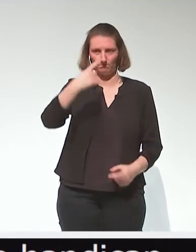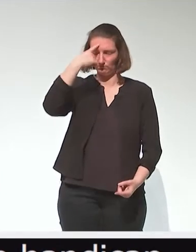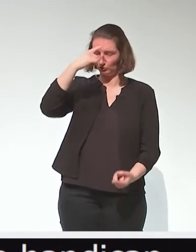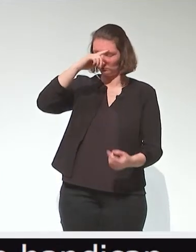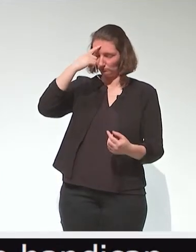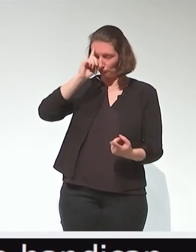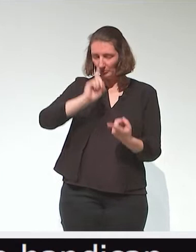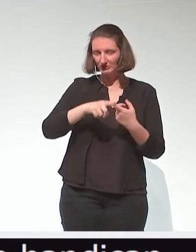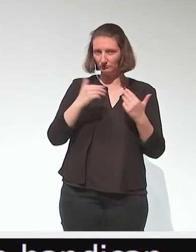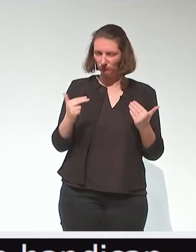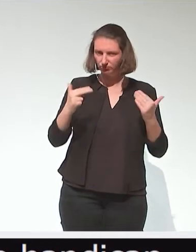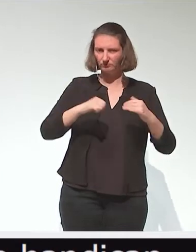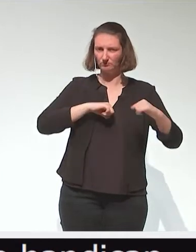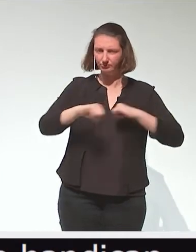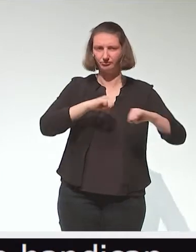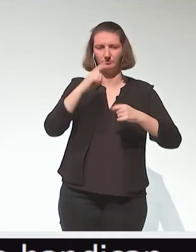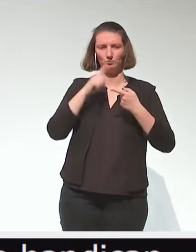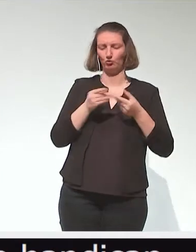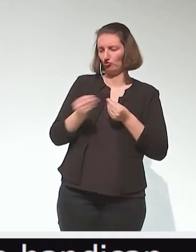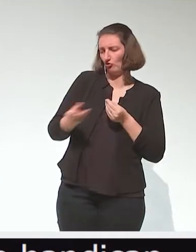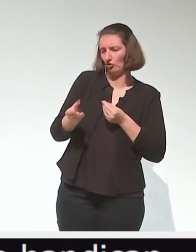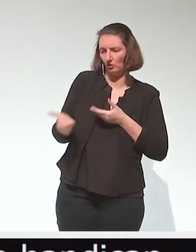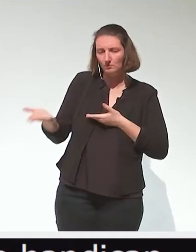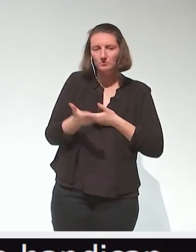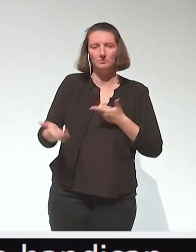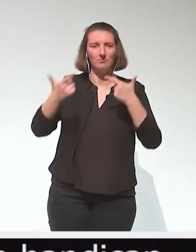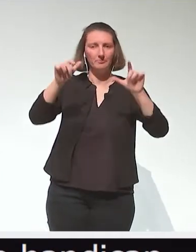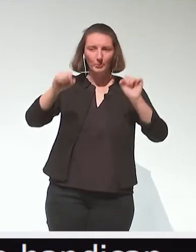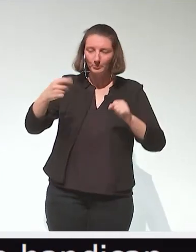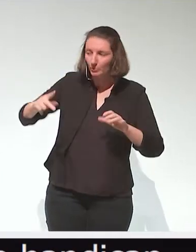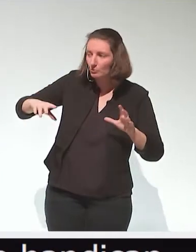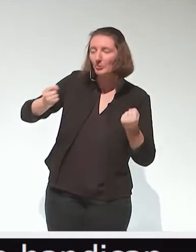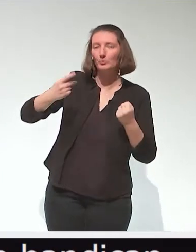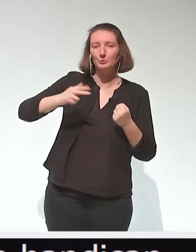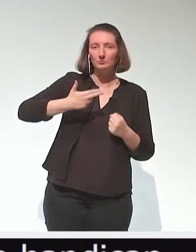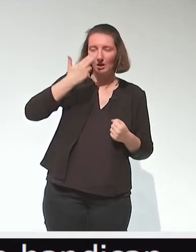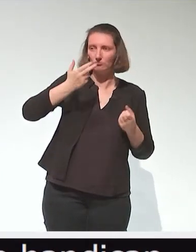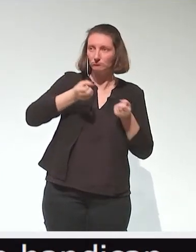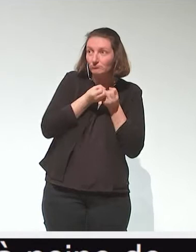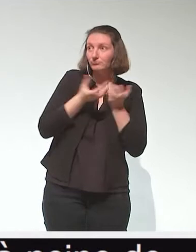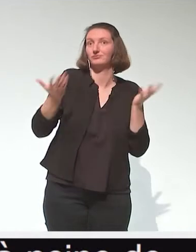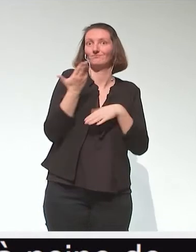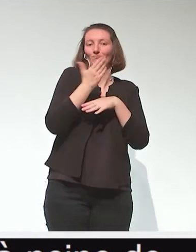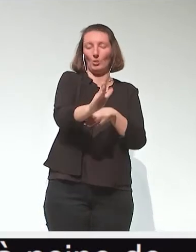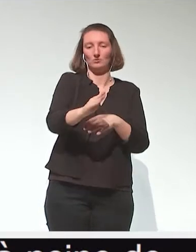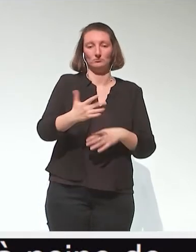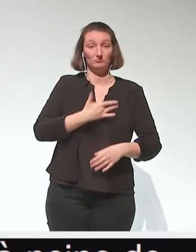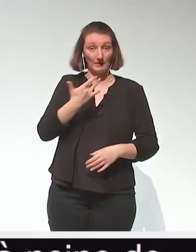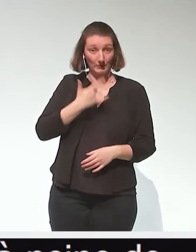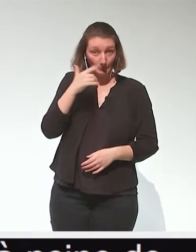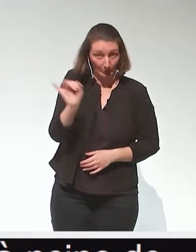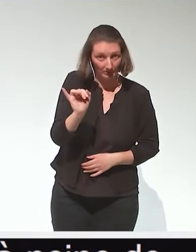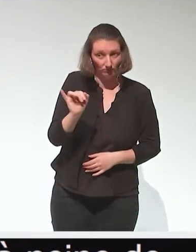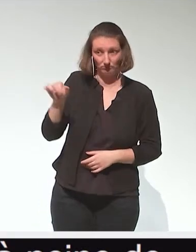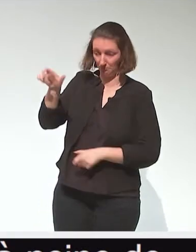assertive to dip into this talent pool among the disabled. This will be of benefit to the individuals